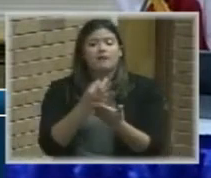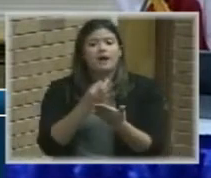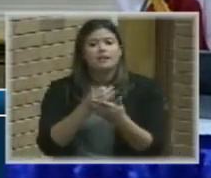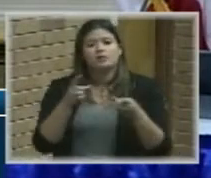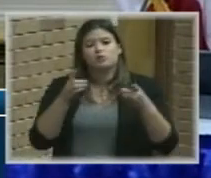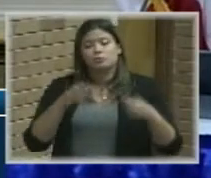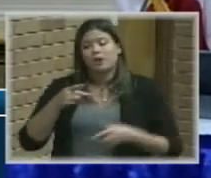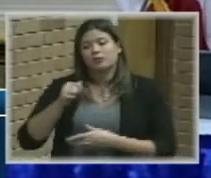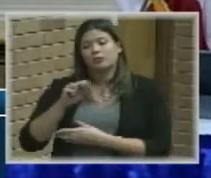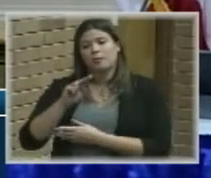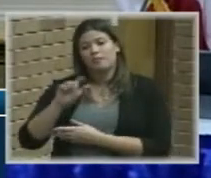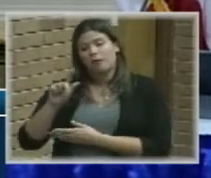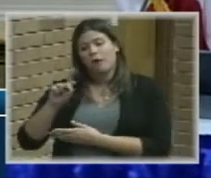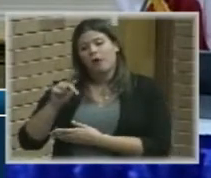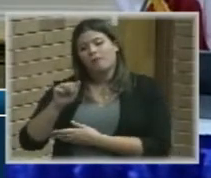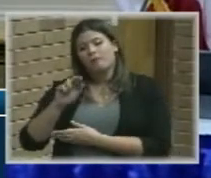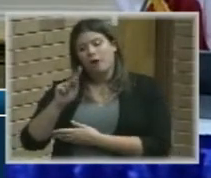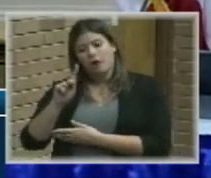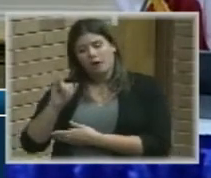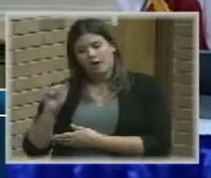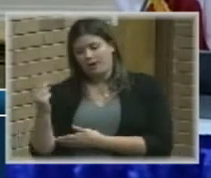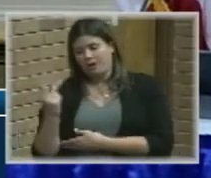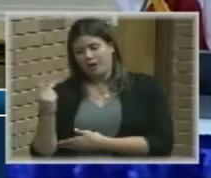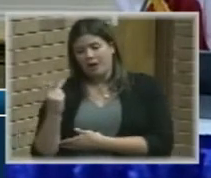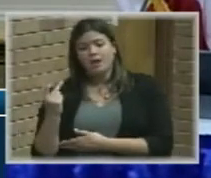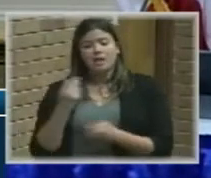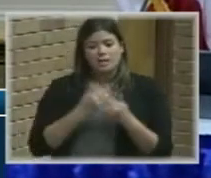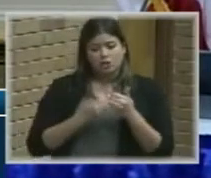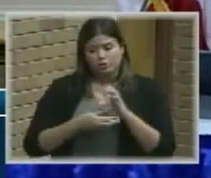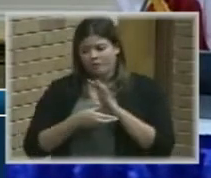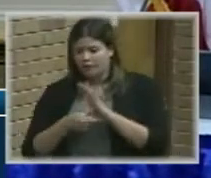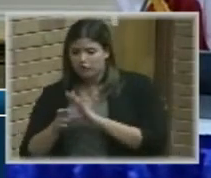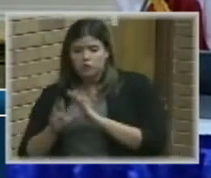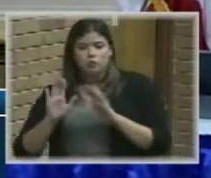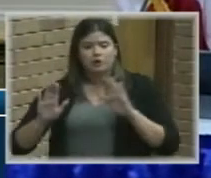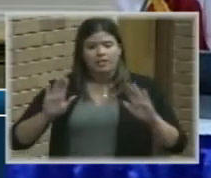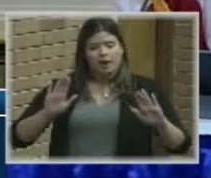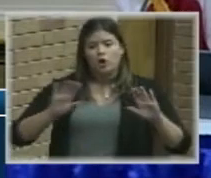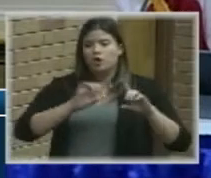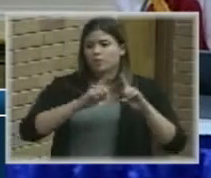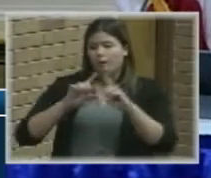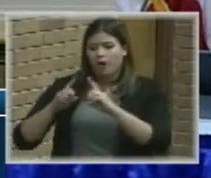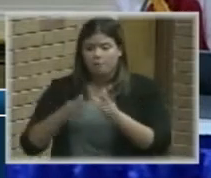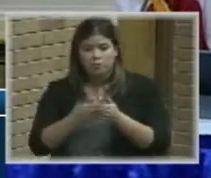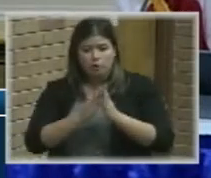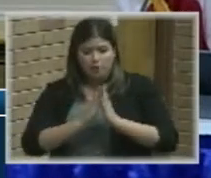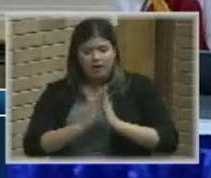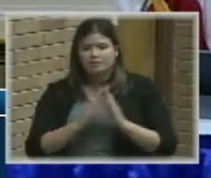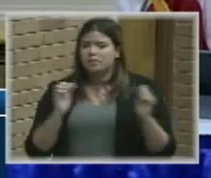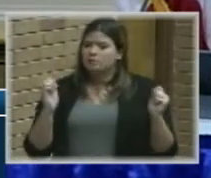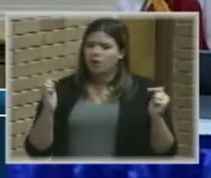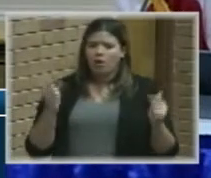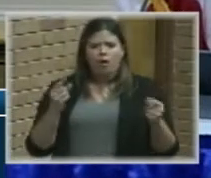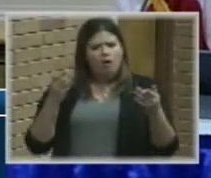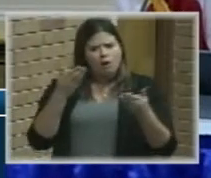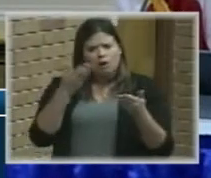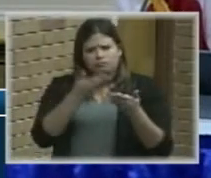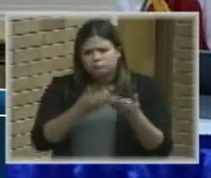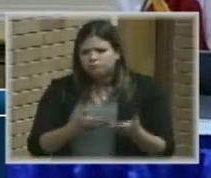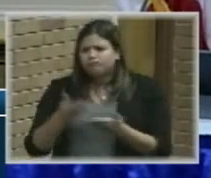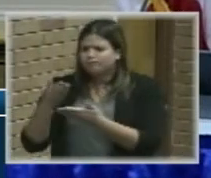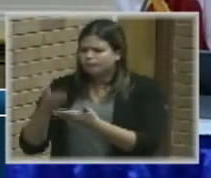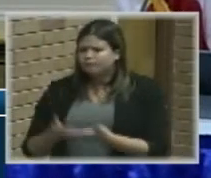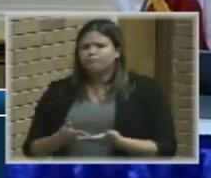Parker and I have reviewed each of those departmental requests, and while all of them reflect legitimate and very